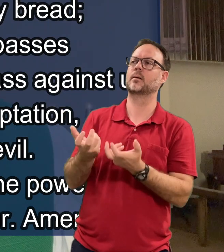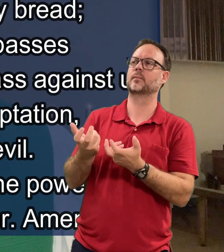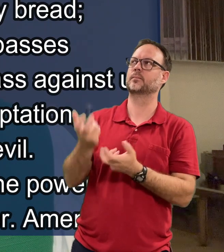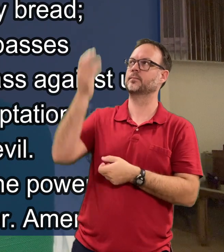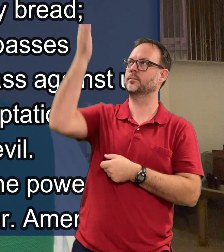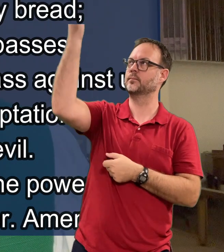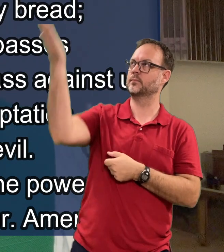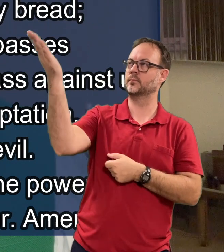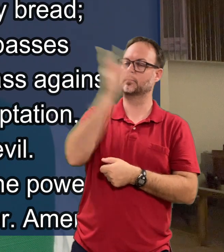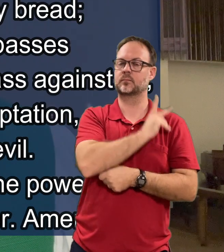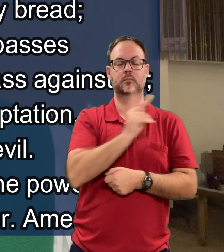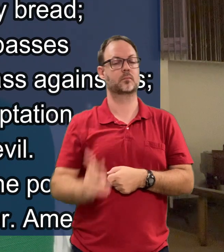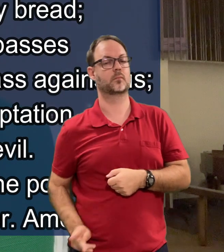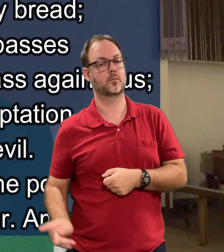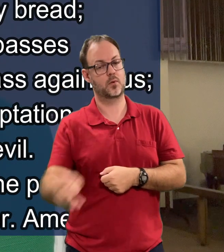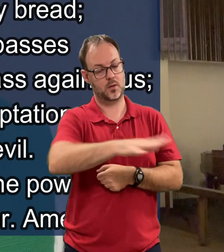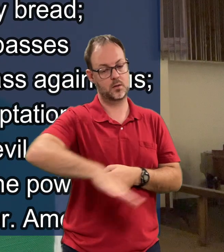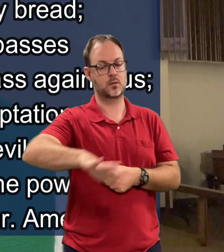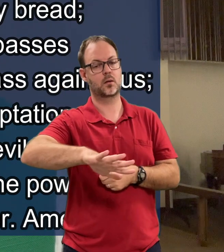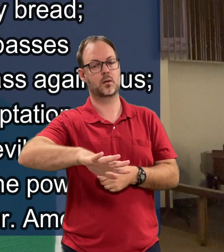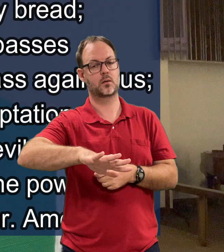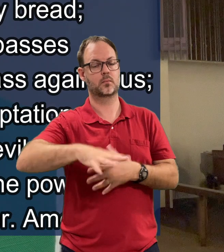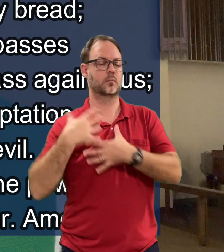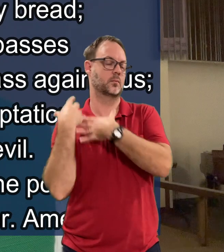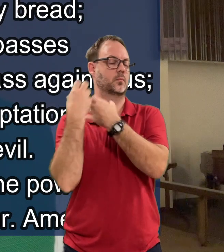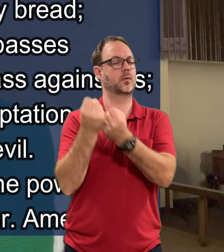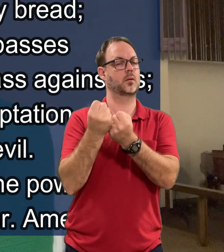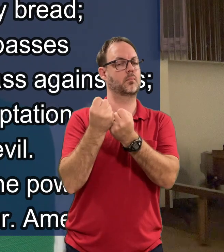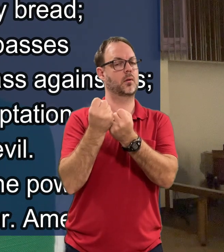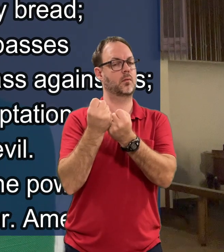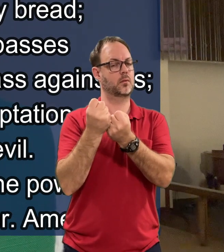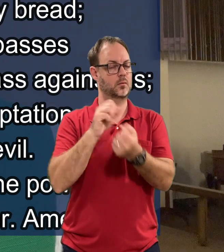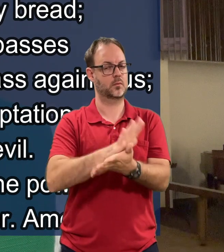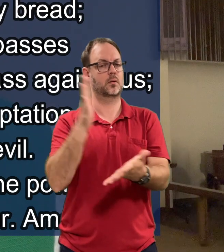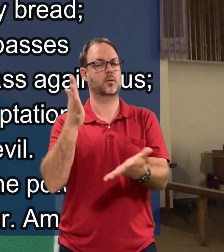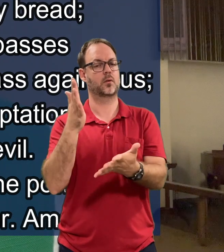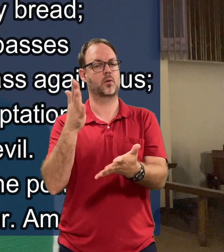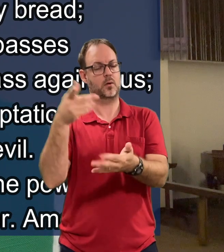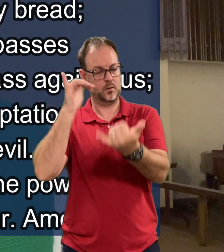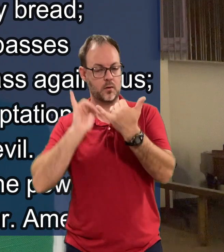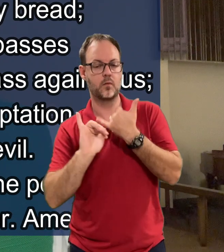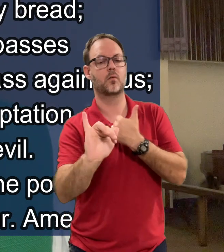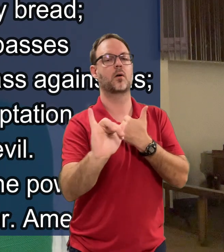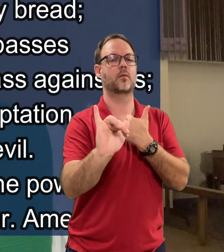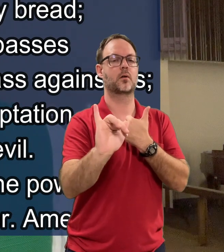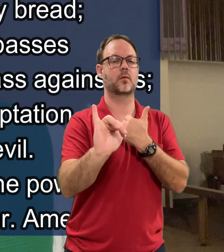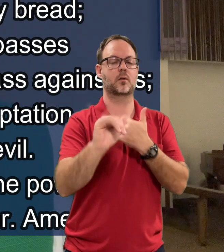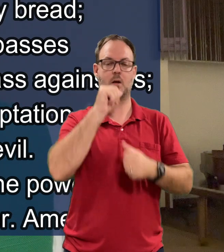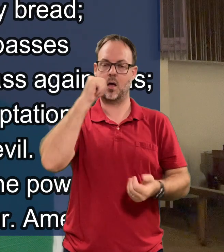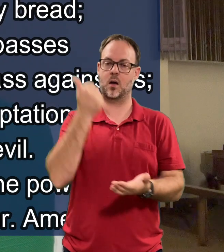temptation, but deliver us from evil. For Thine is the kingdom, and the power, and the